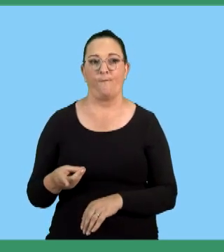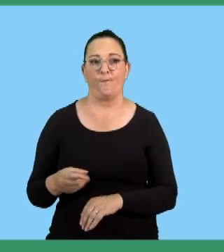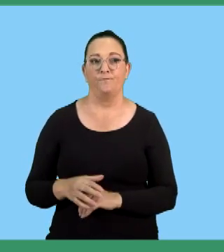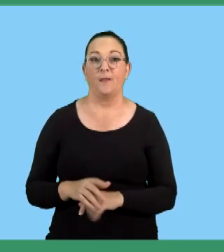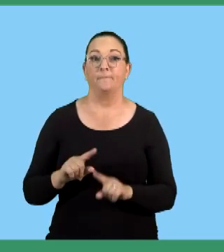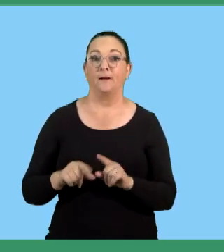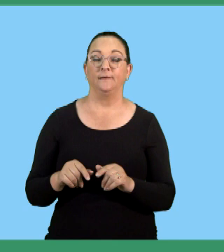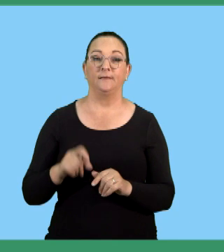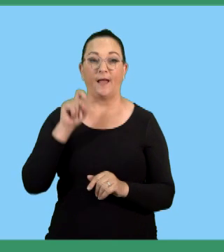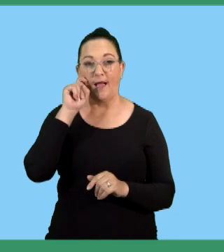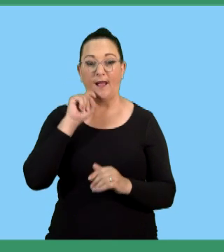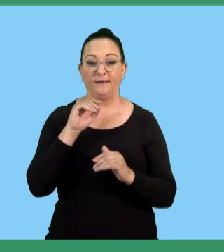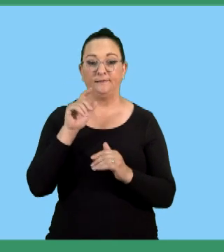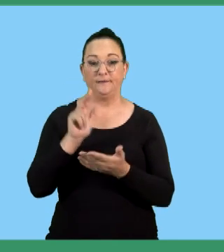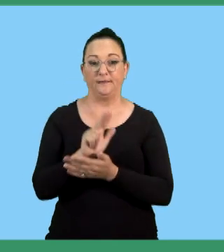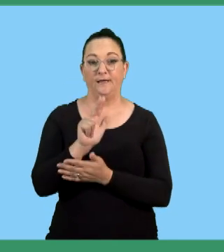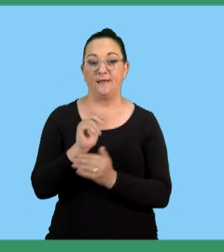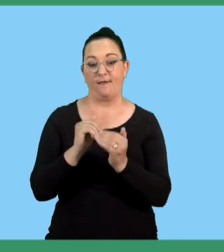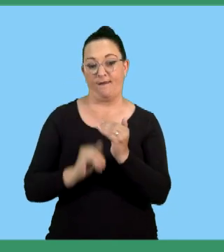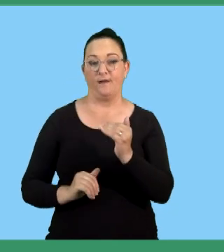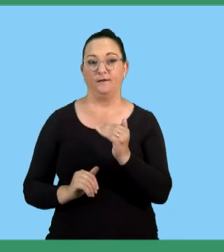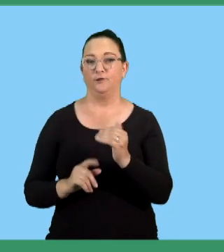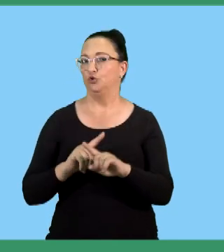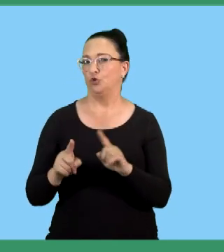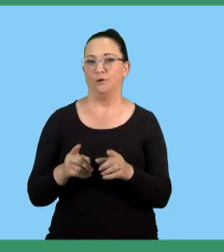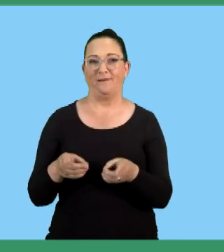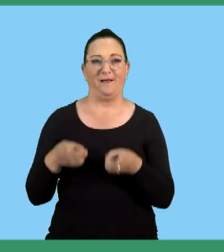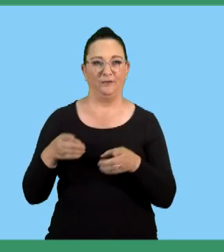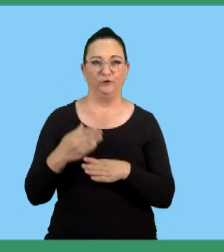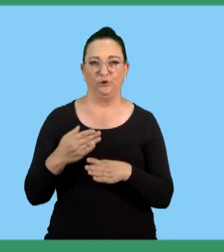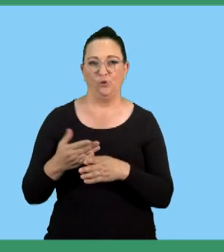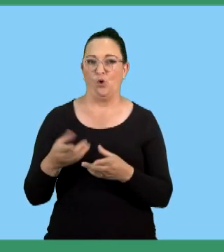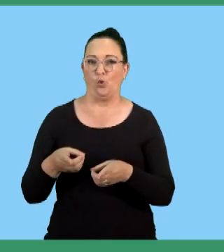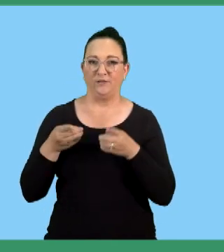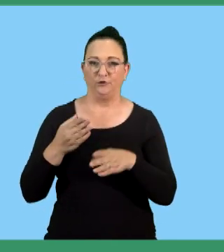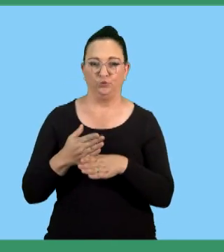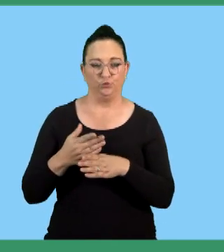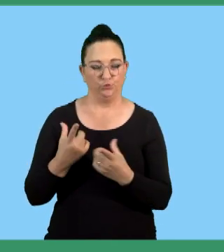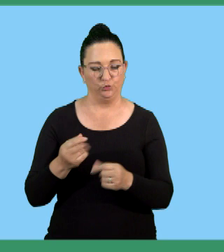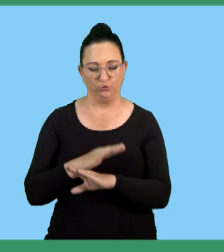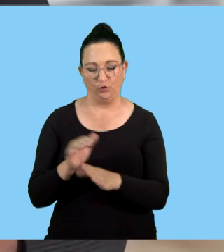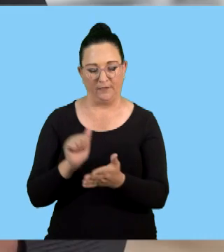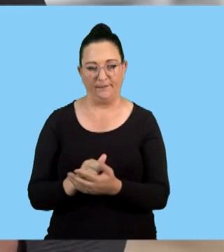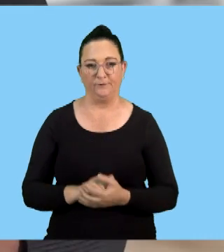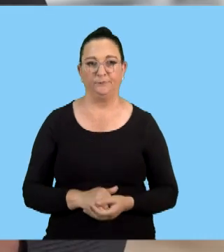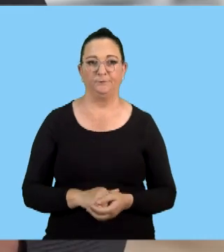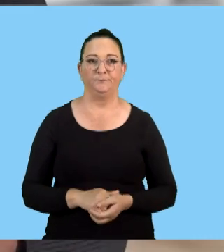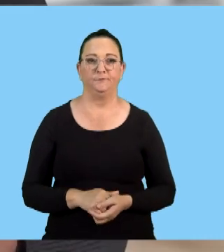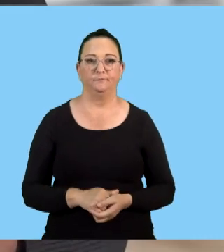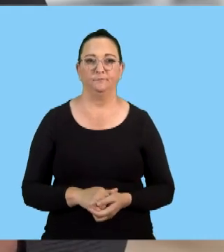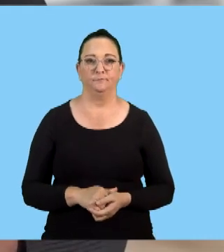the age of 18 years of age may not do any hazardous work or any dangerous work, if you may call it that